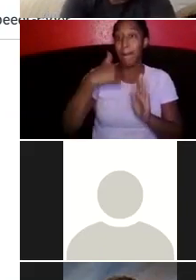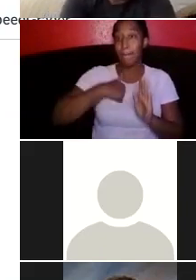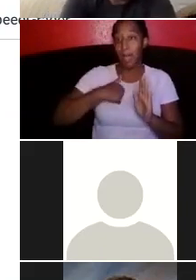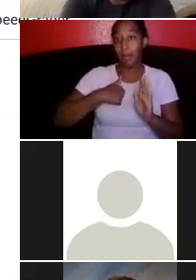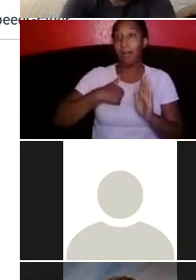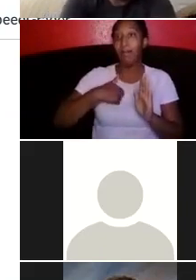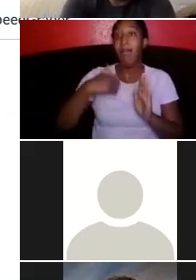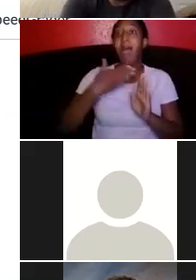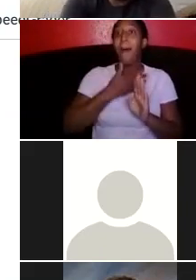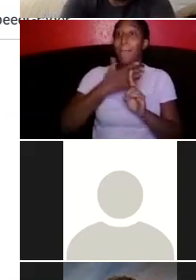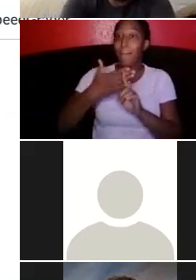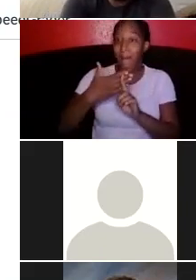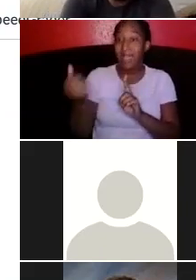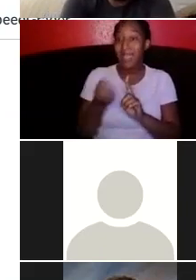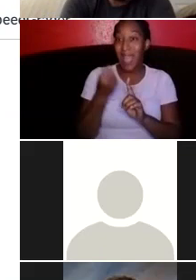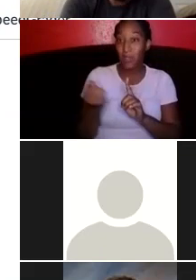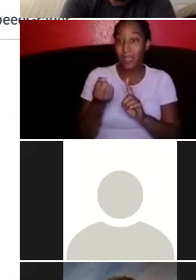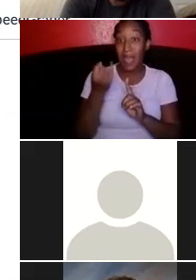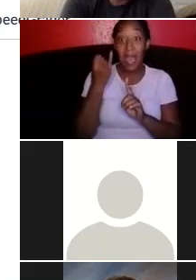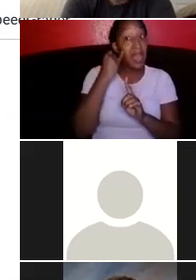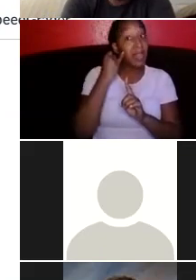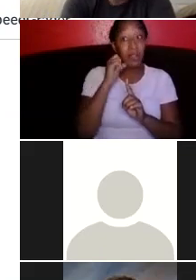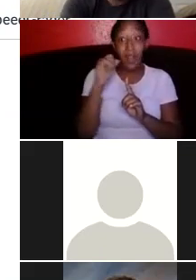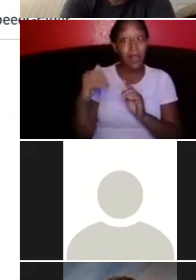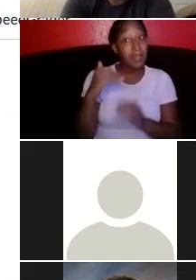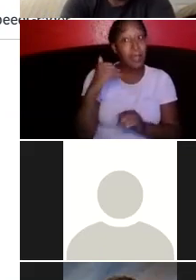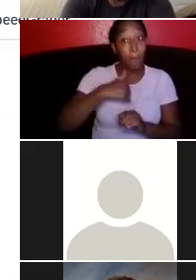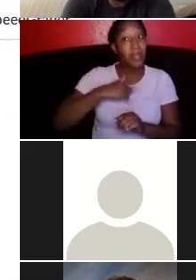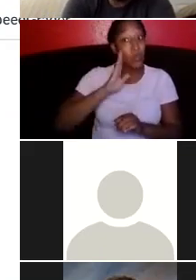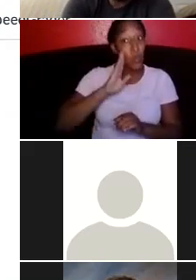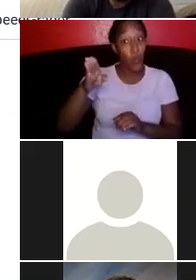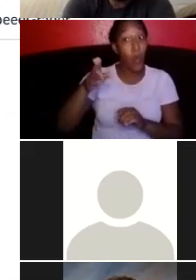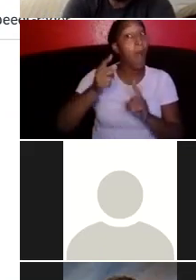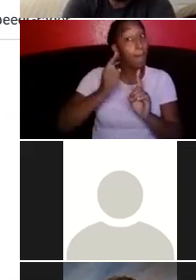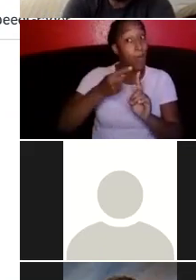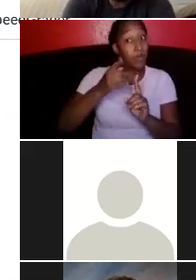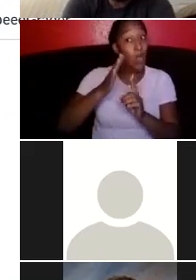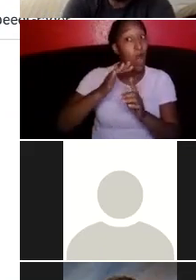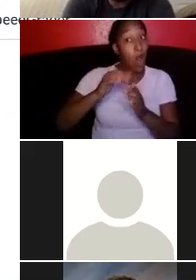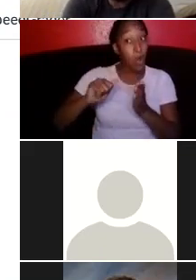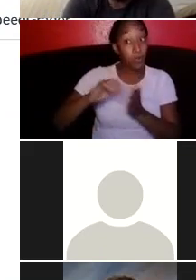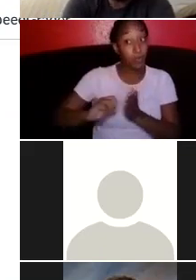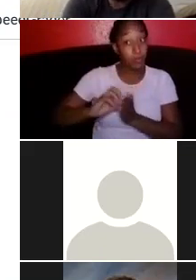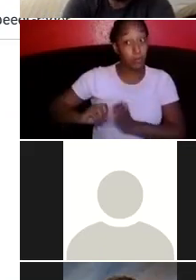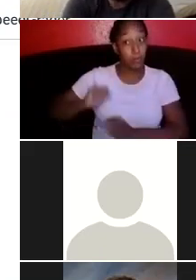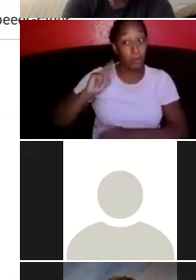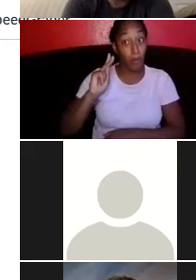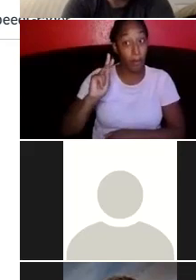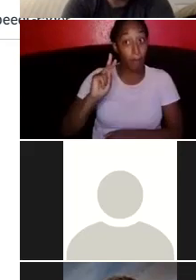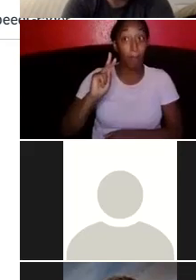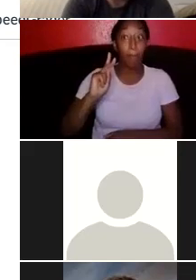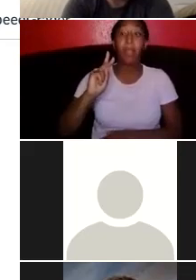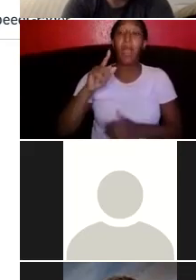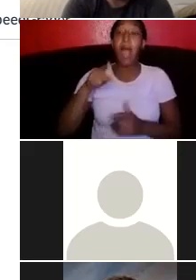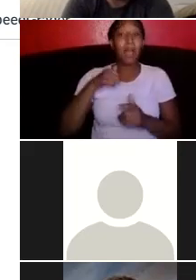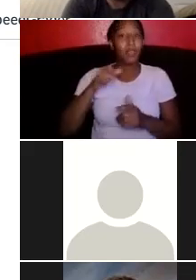Okay, so I don't know, I don't recall right off the top of my head if